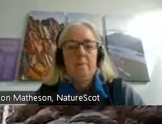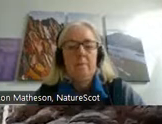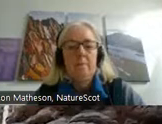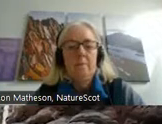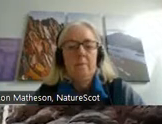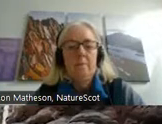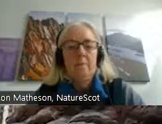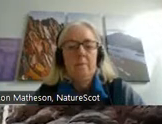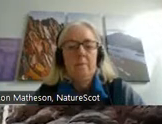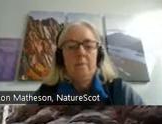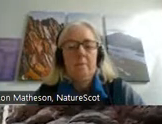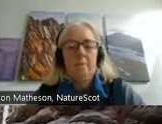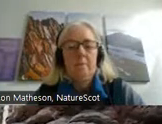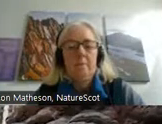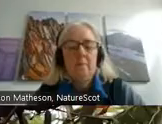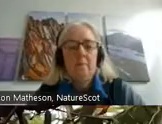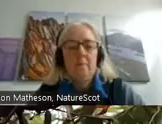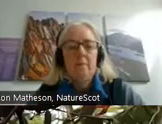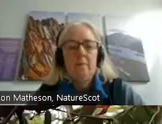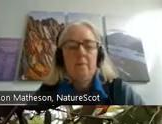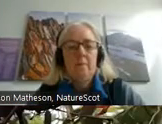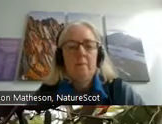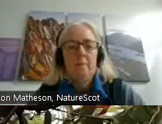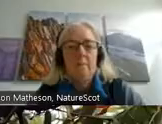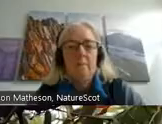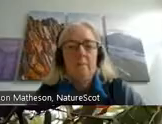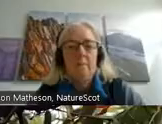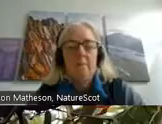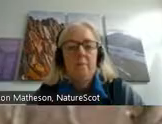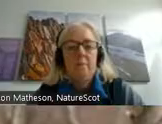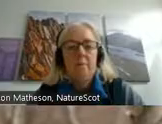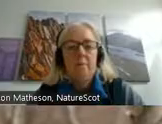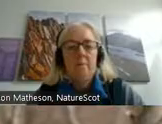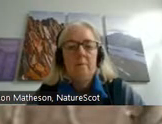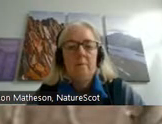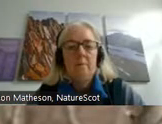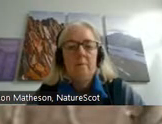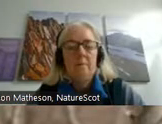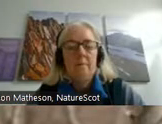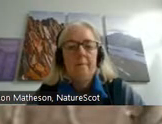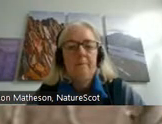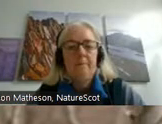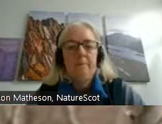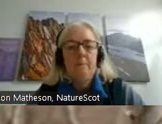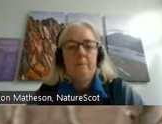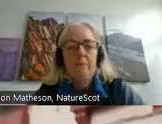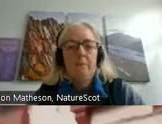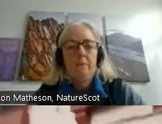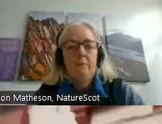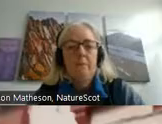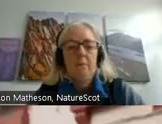help regulate the global carbon cycle. Rainforests influence global rainfall. Birds protect our crops from insect